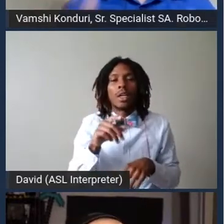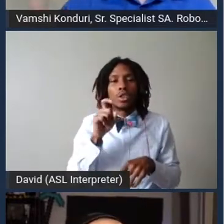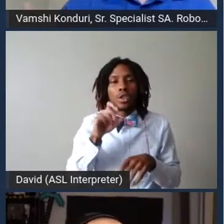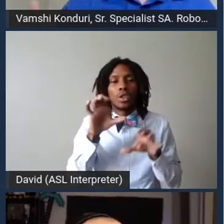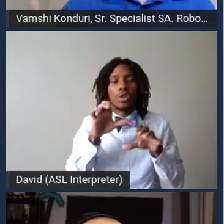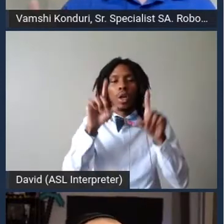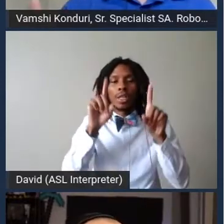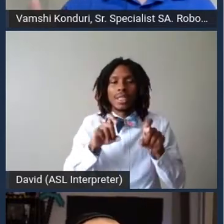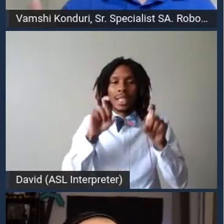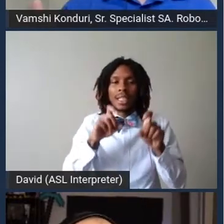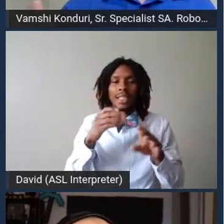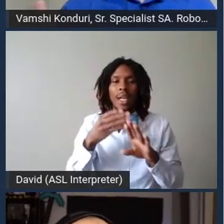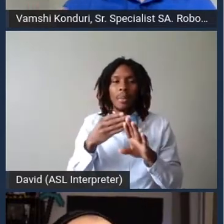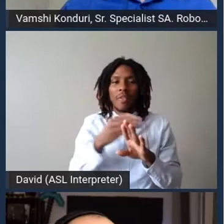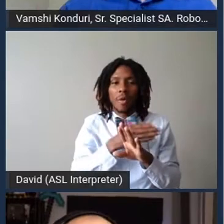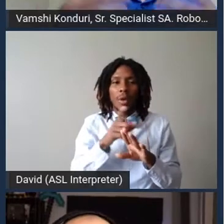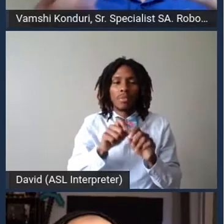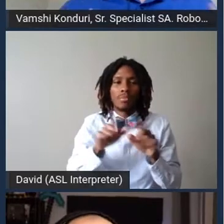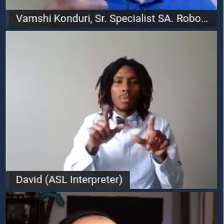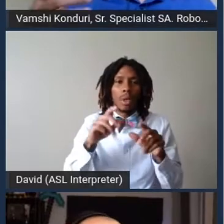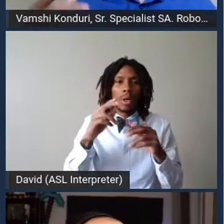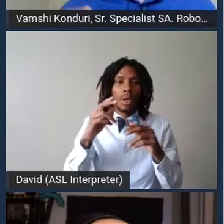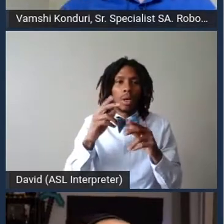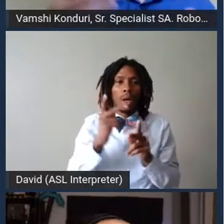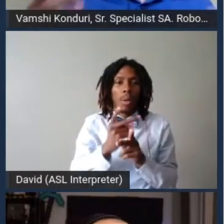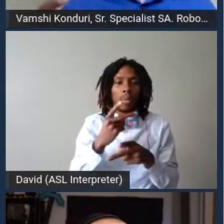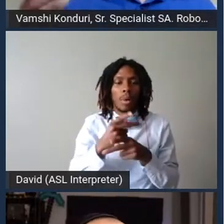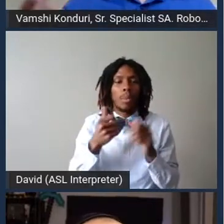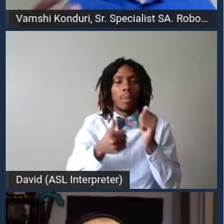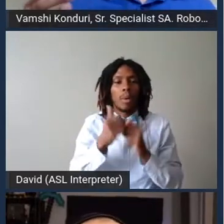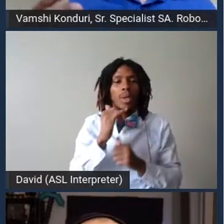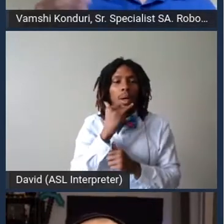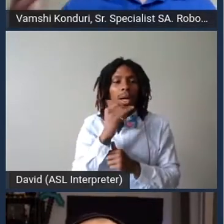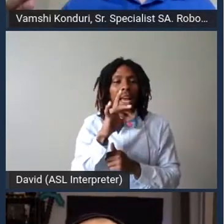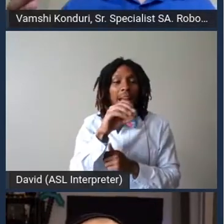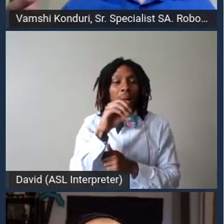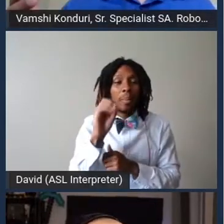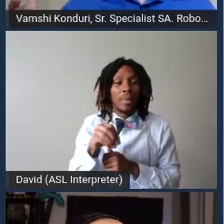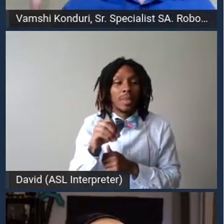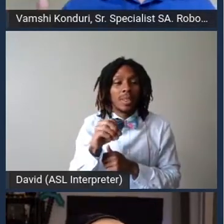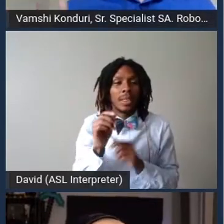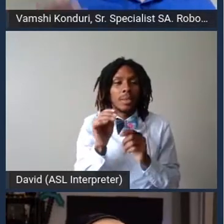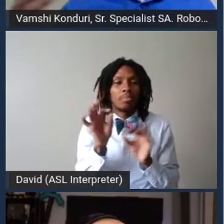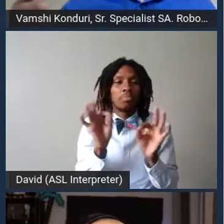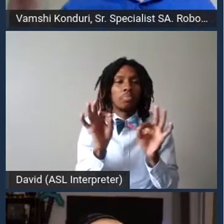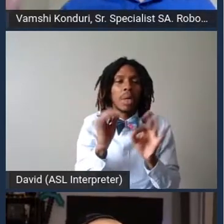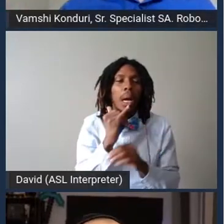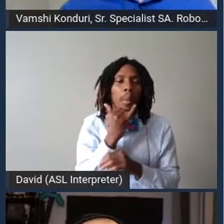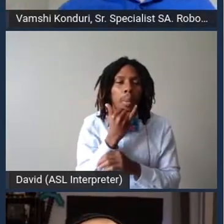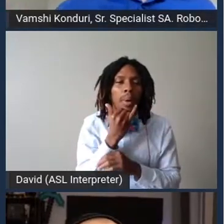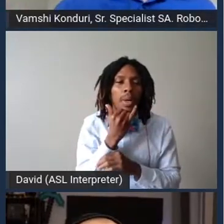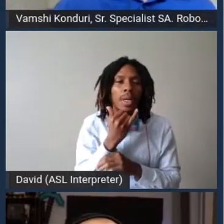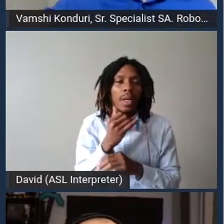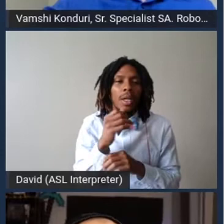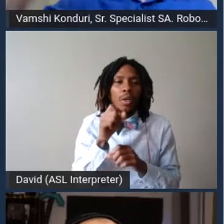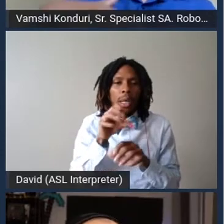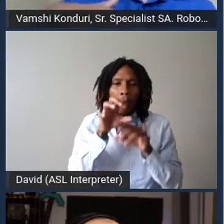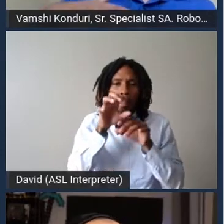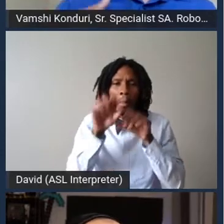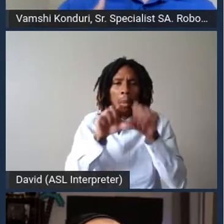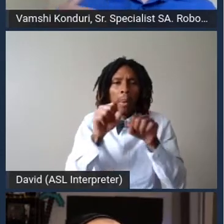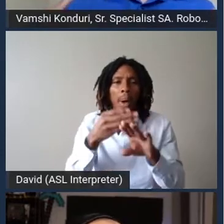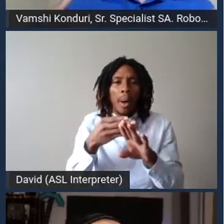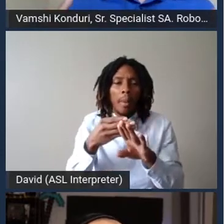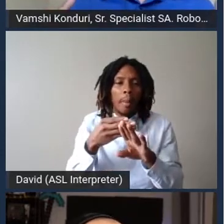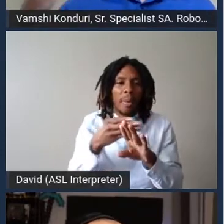testing before you ship out your product. But most of the bugs, or 80% of the smaller bugs, they can actually be caught right before the